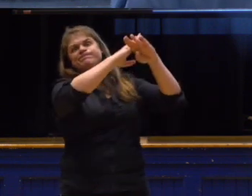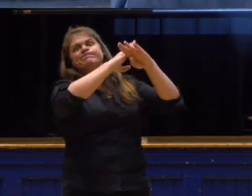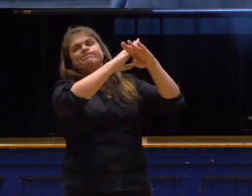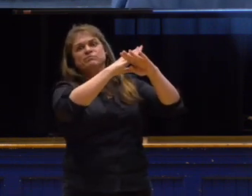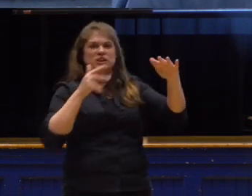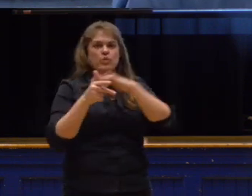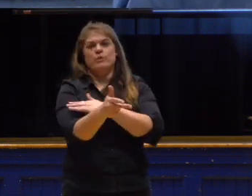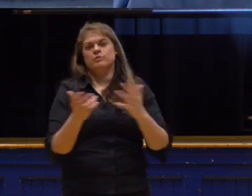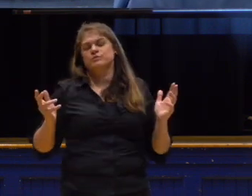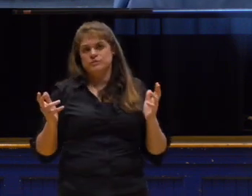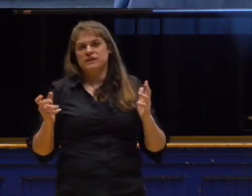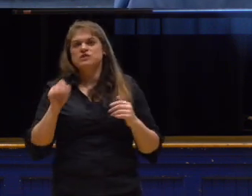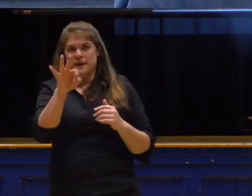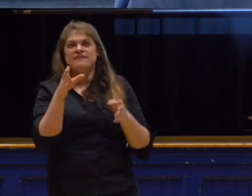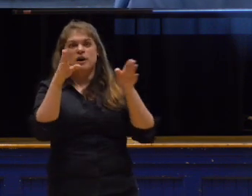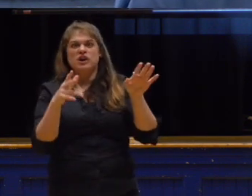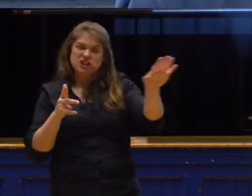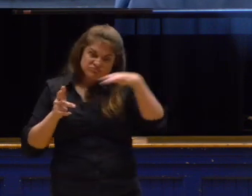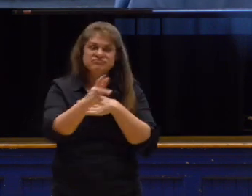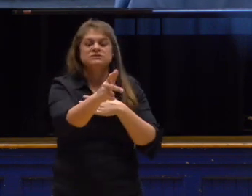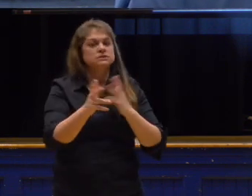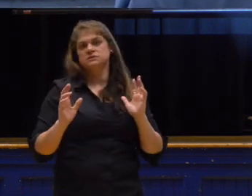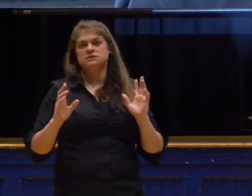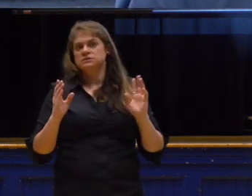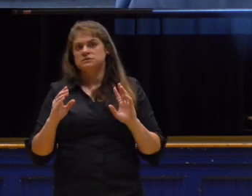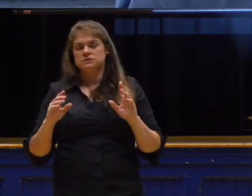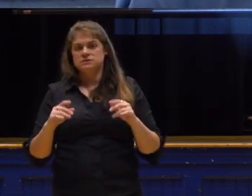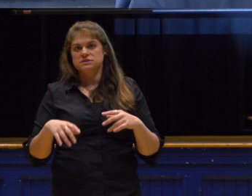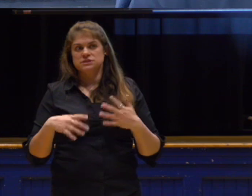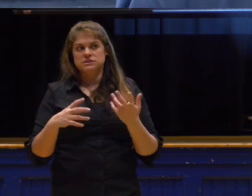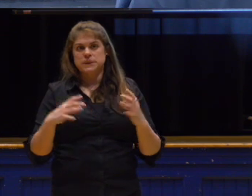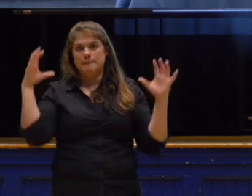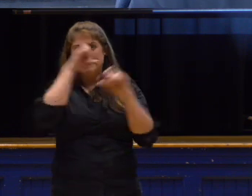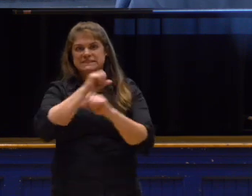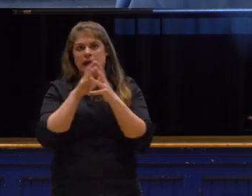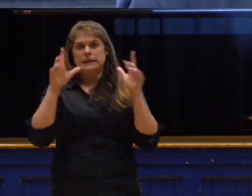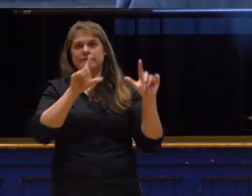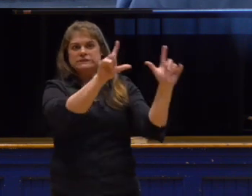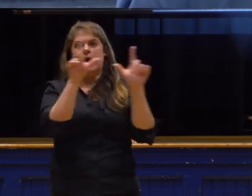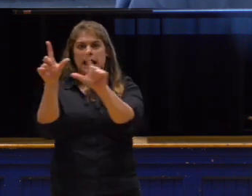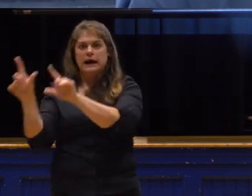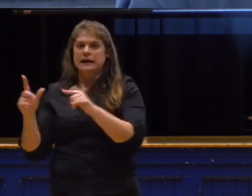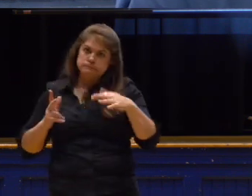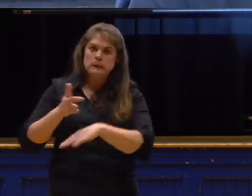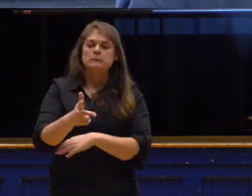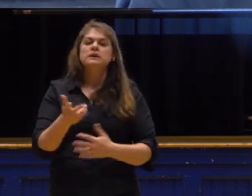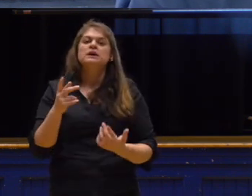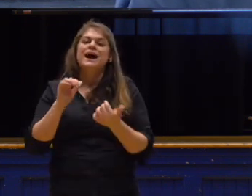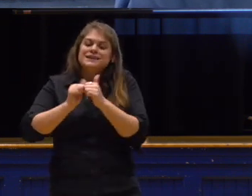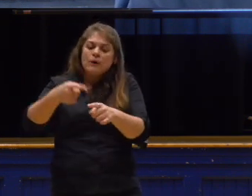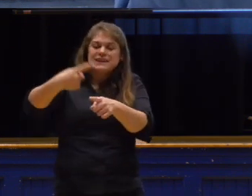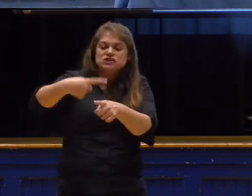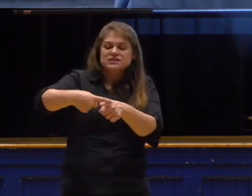enter, do not enter to be able to go through. So if somebody does go through, they're missing a lot of signage at that point. And the